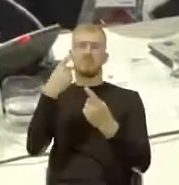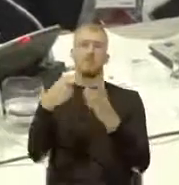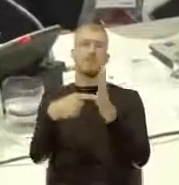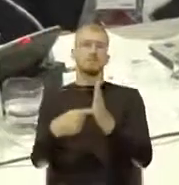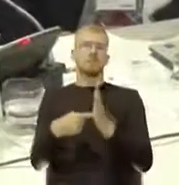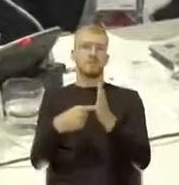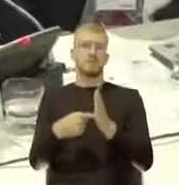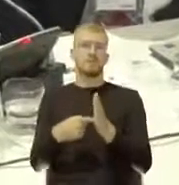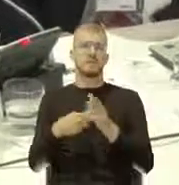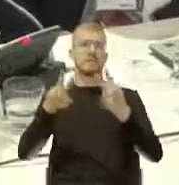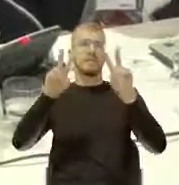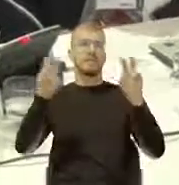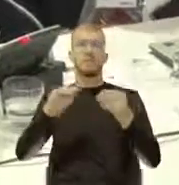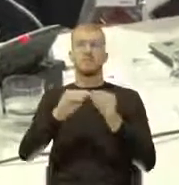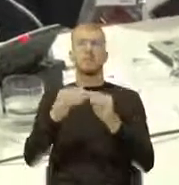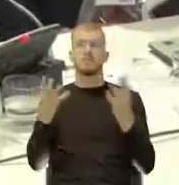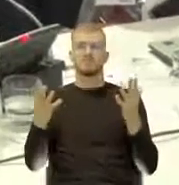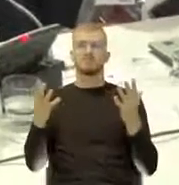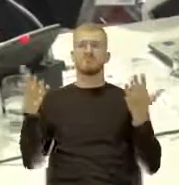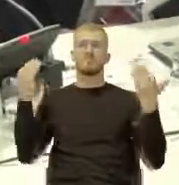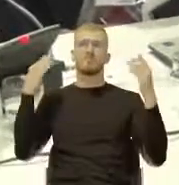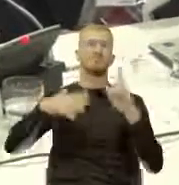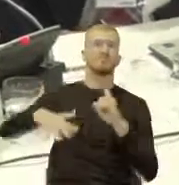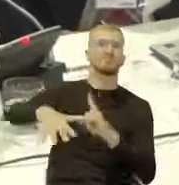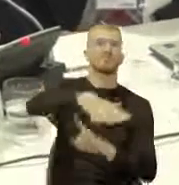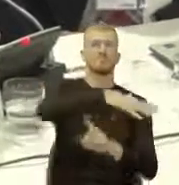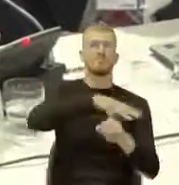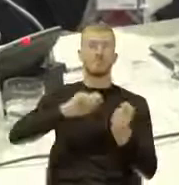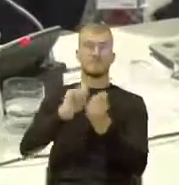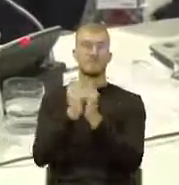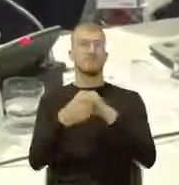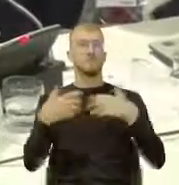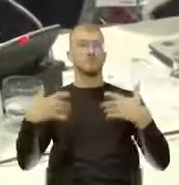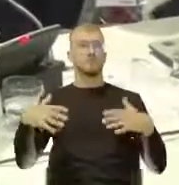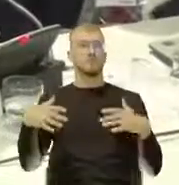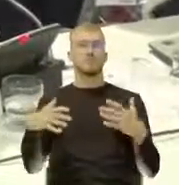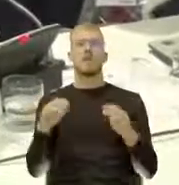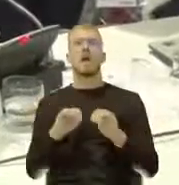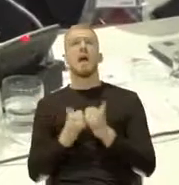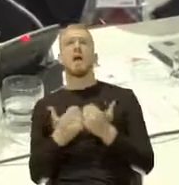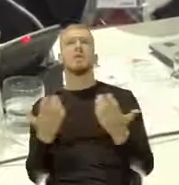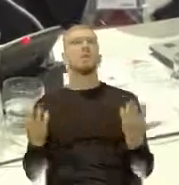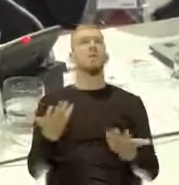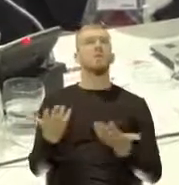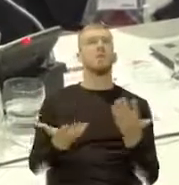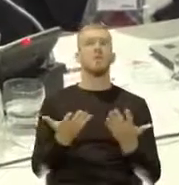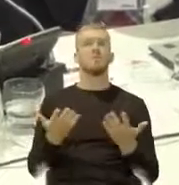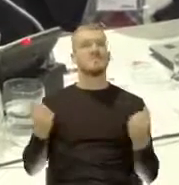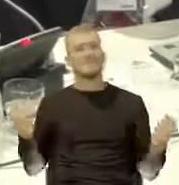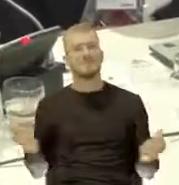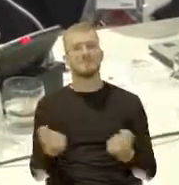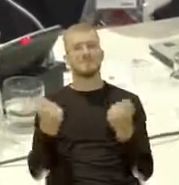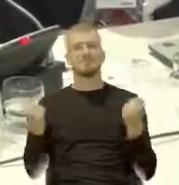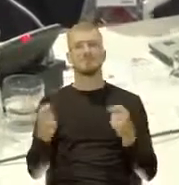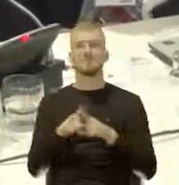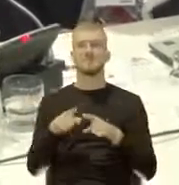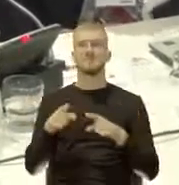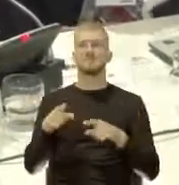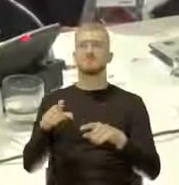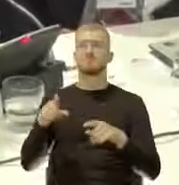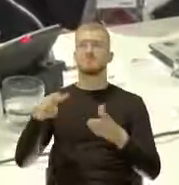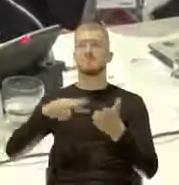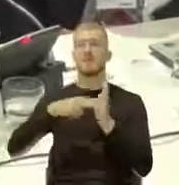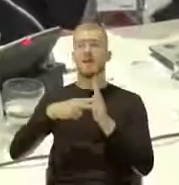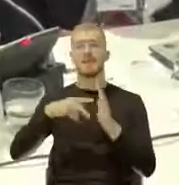we try to implement projects that will change the future for our